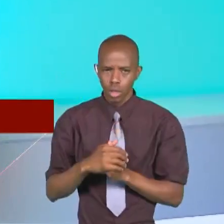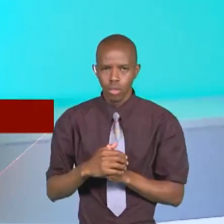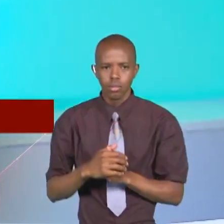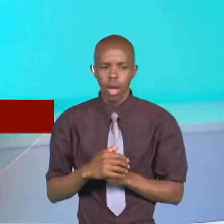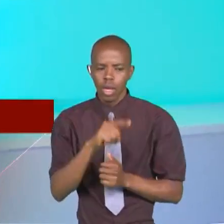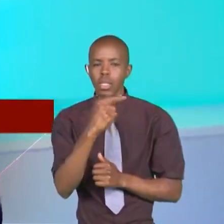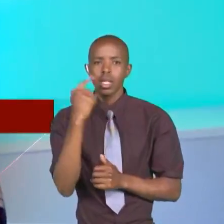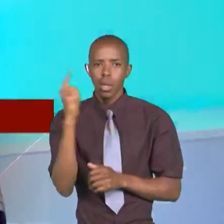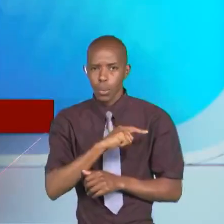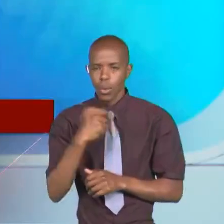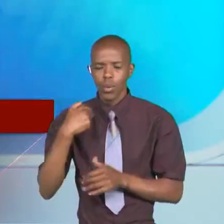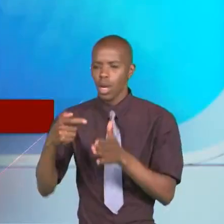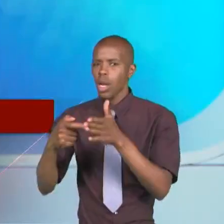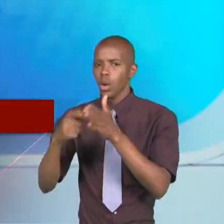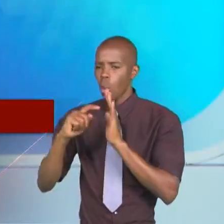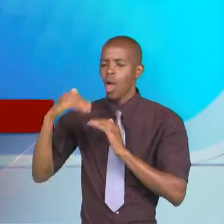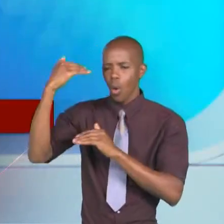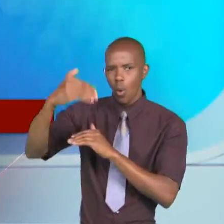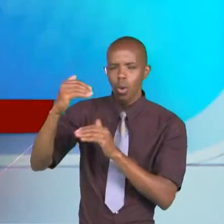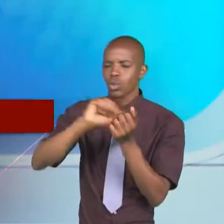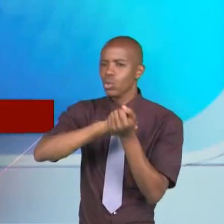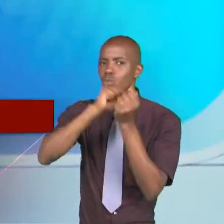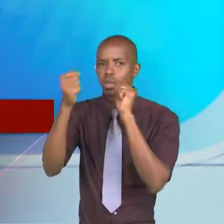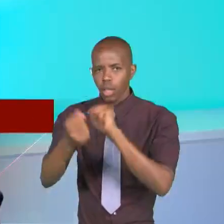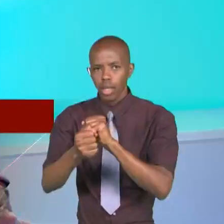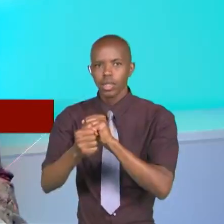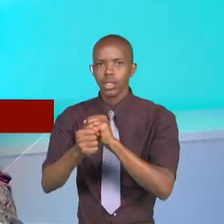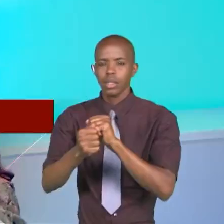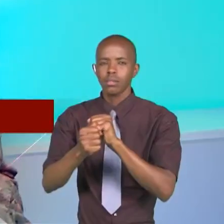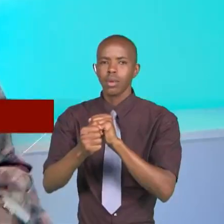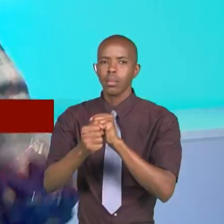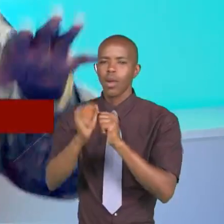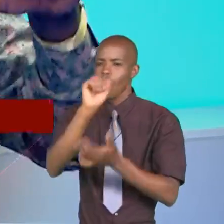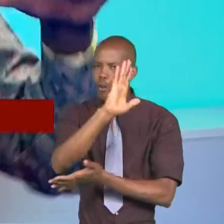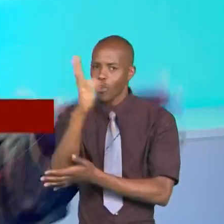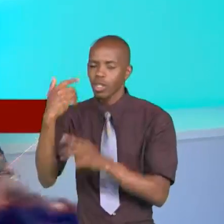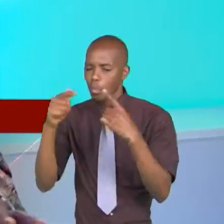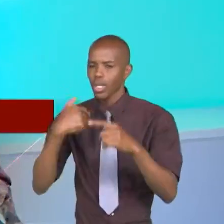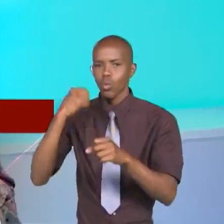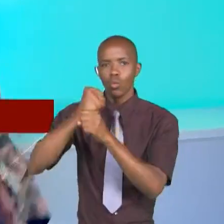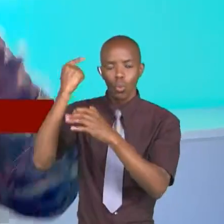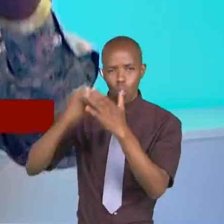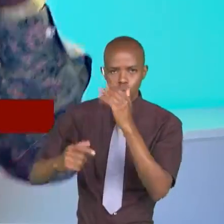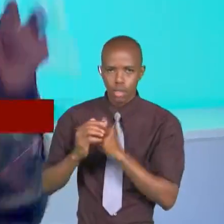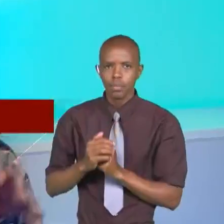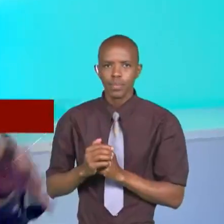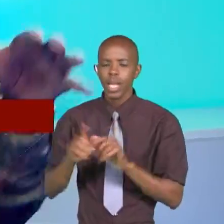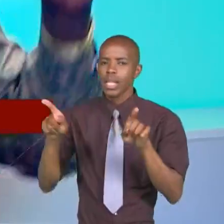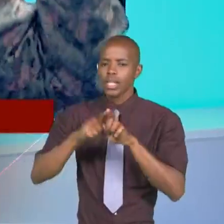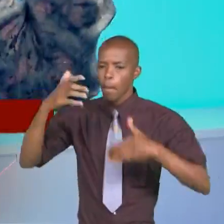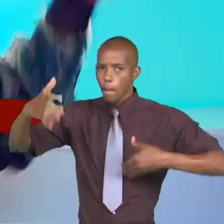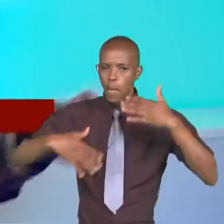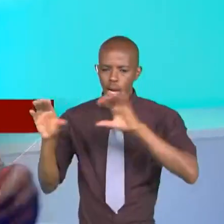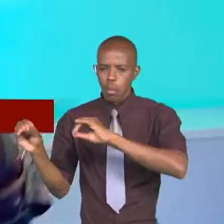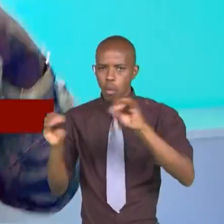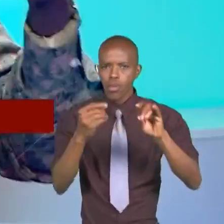stated, we don't require every other day to change forest. But what we are doing is that it's the same monkey is moving out